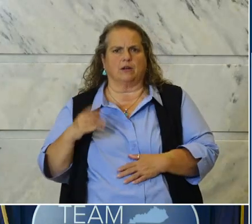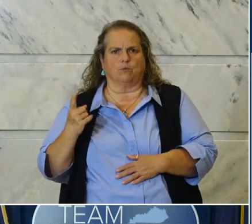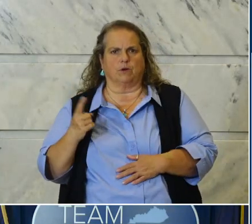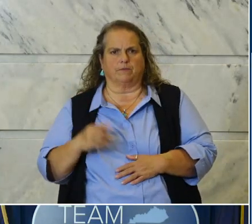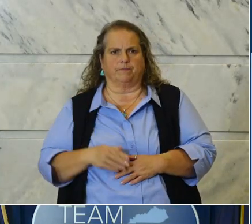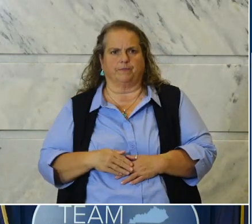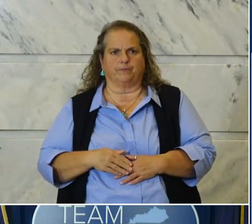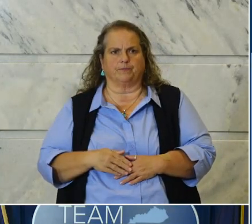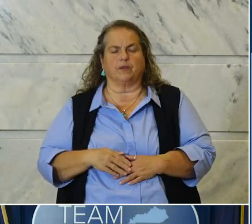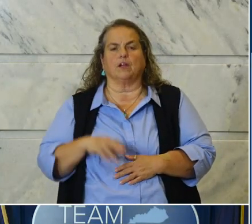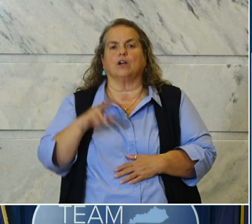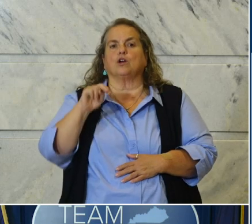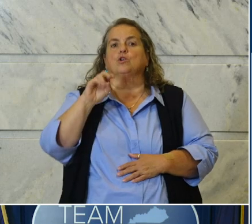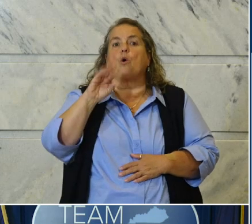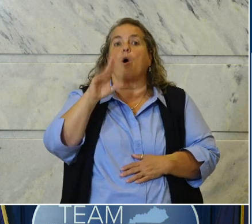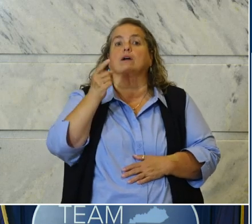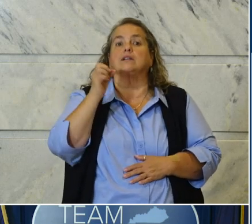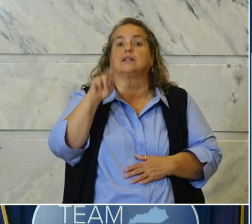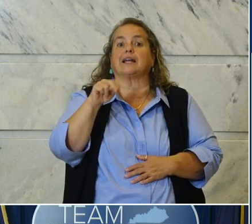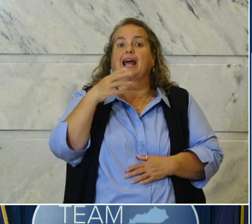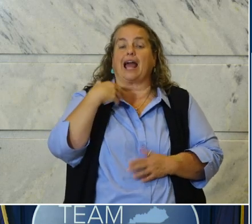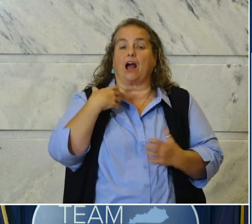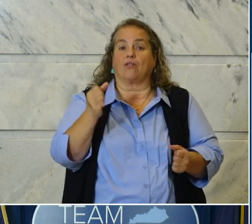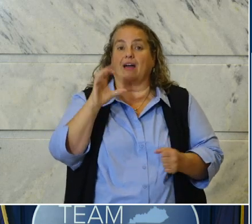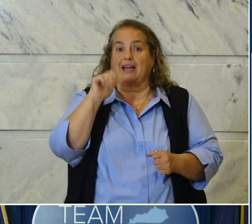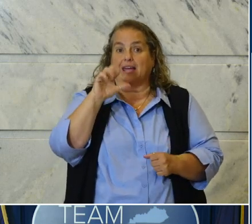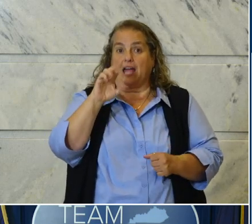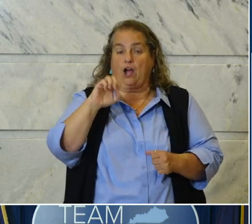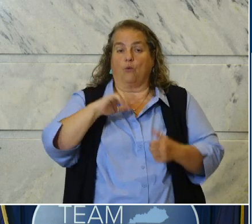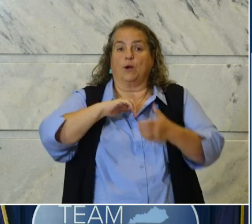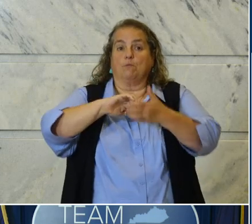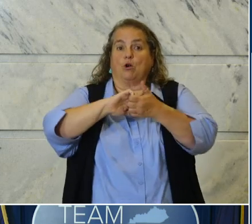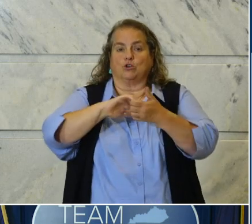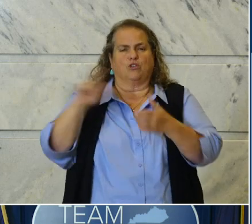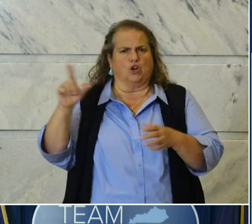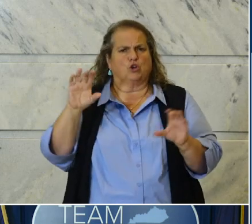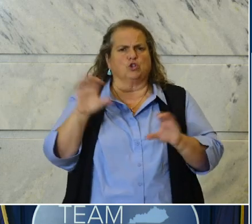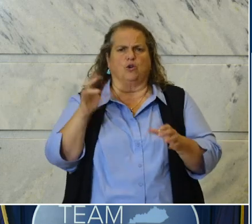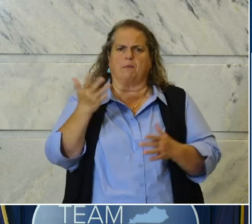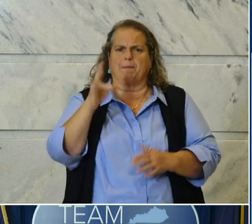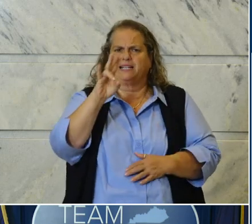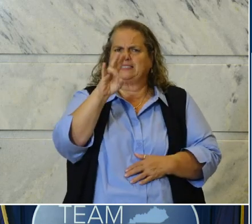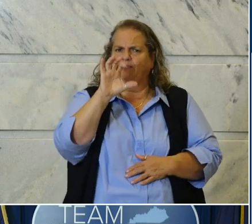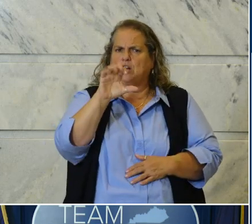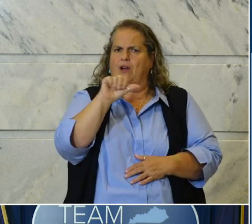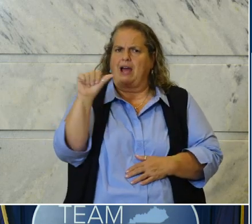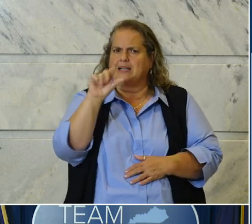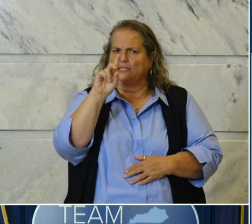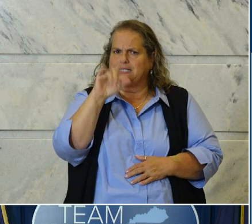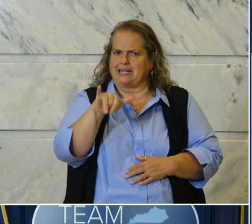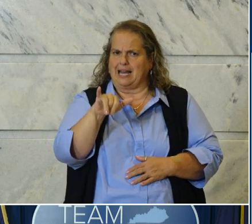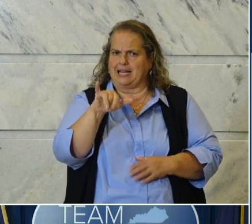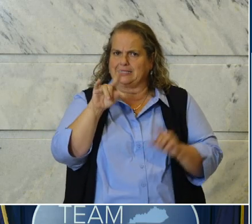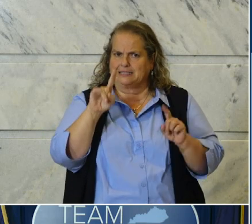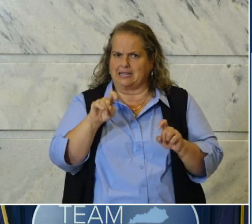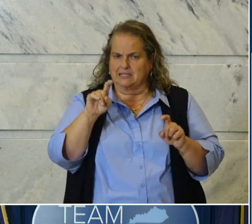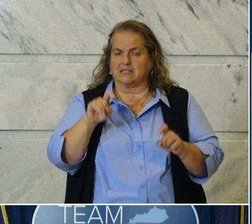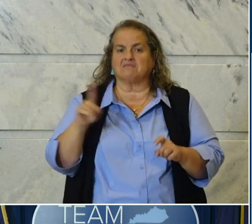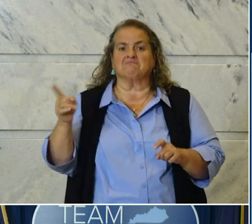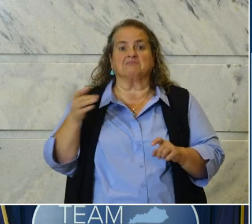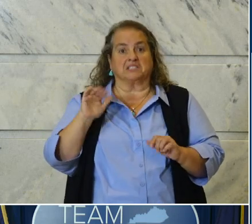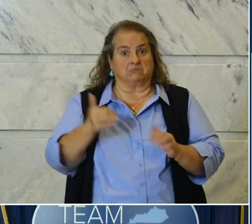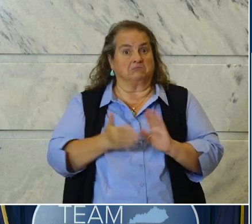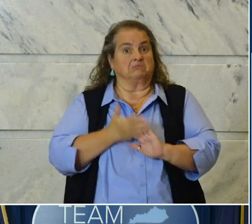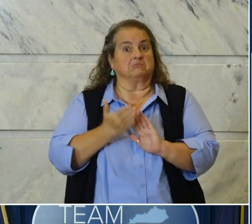is our partnership with Norton Healthcare. I think they're doing about 700 a day. This one is going really well,